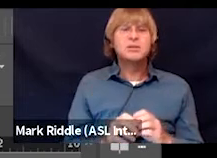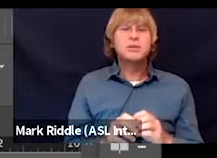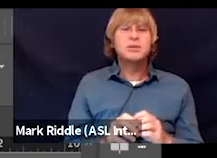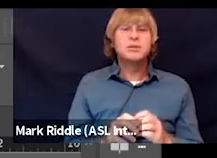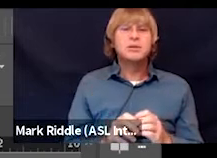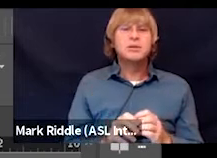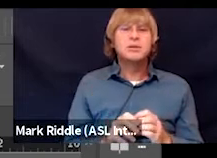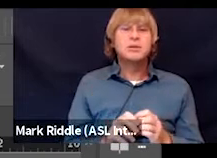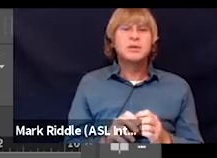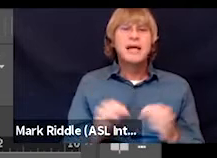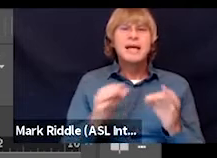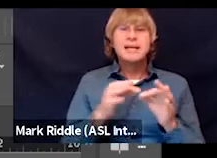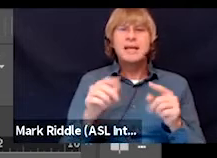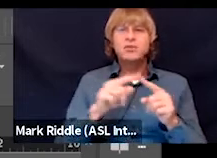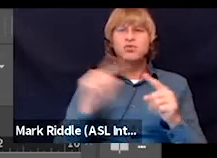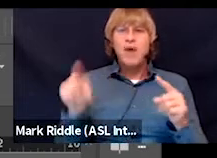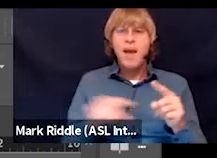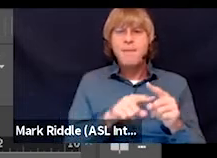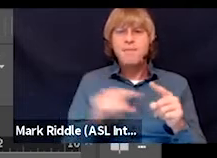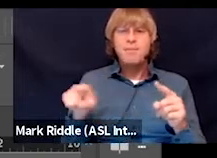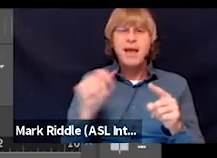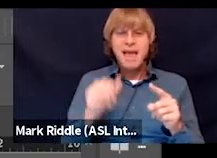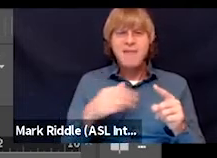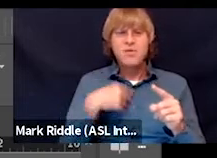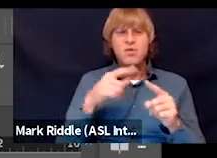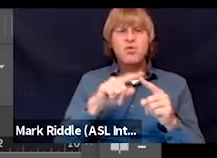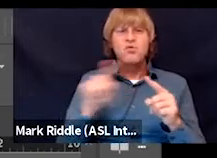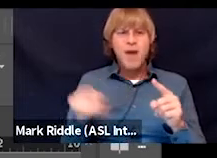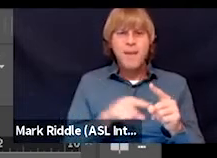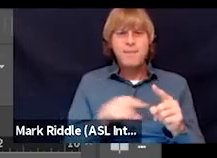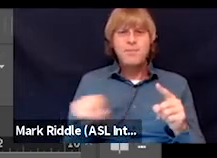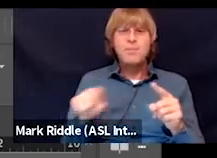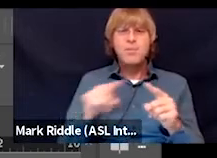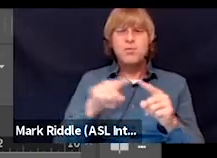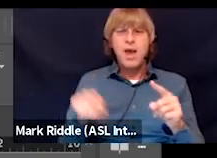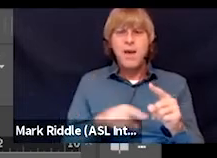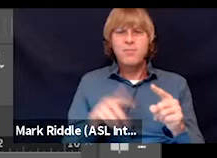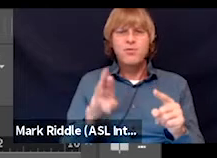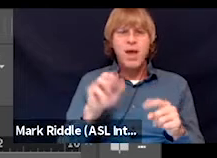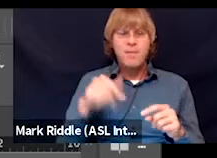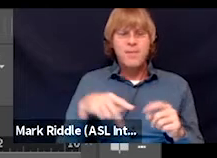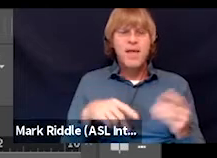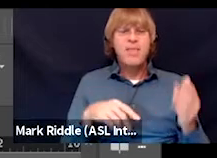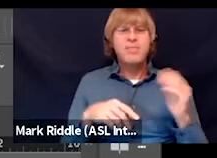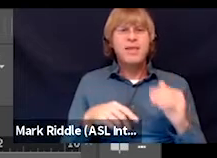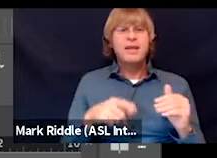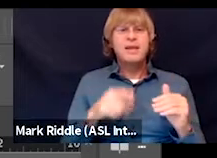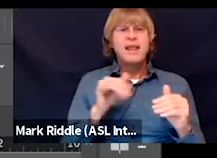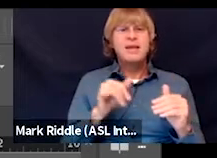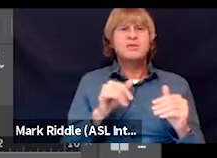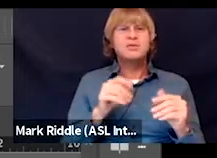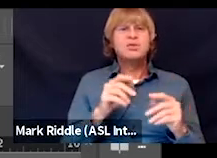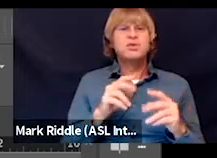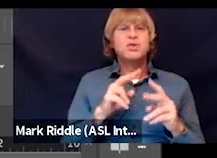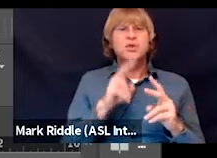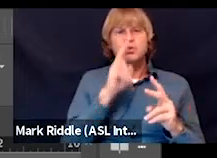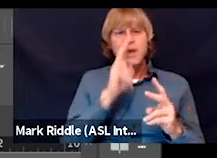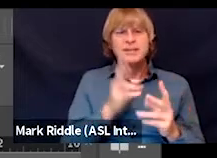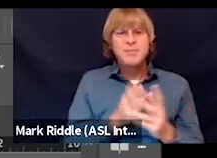Text wrap, I can have a wrap around that. And then let me go to